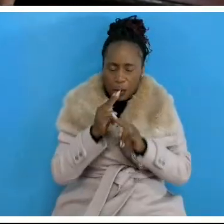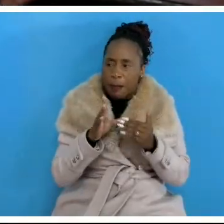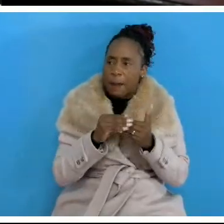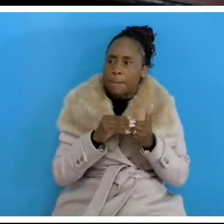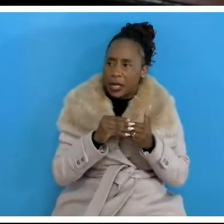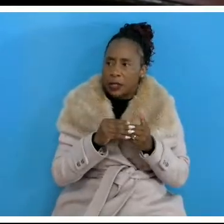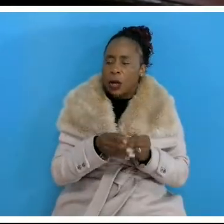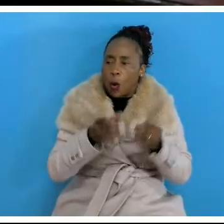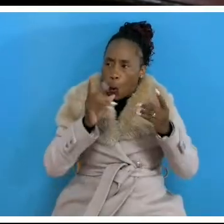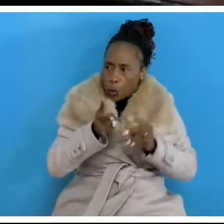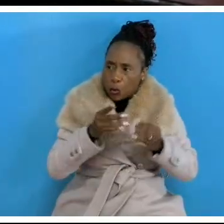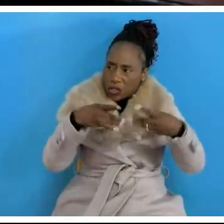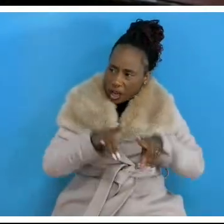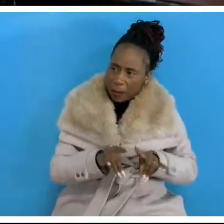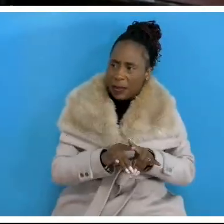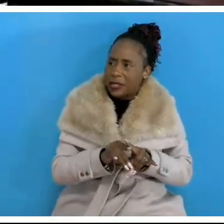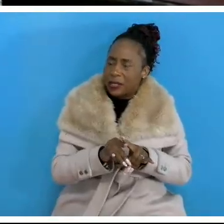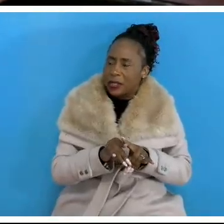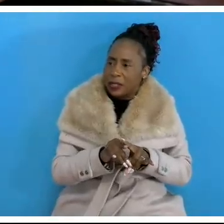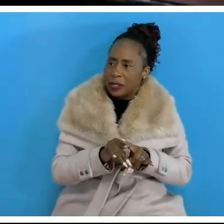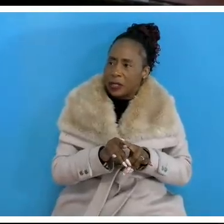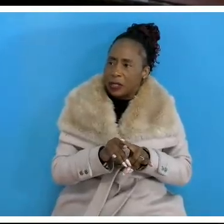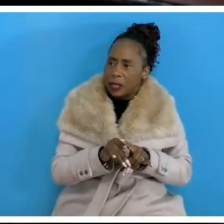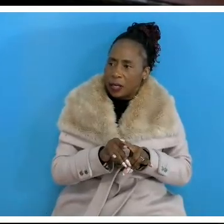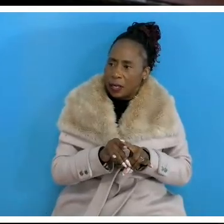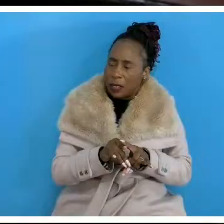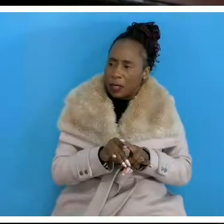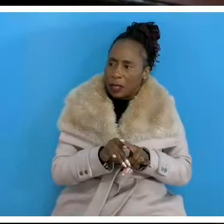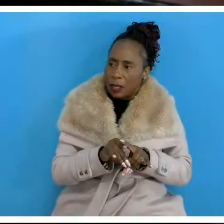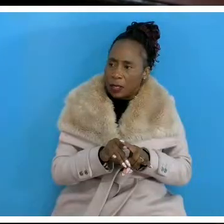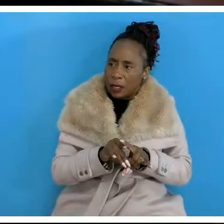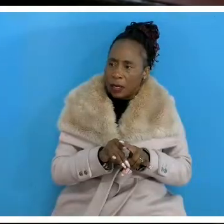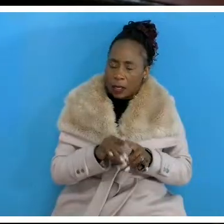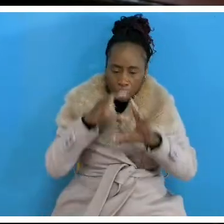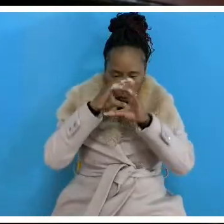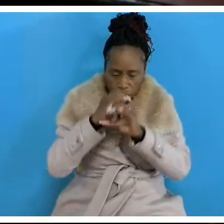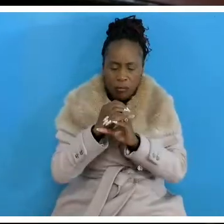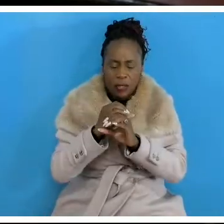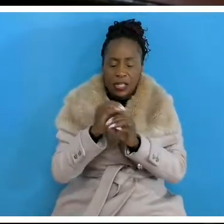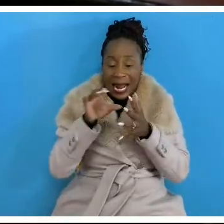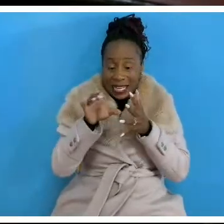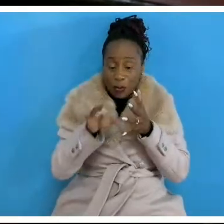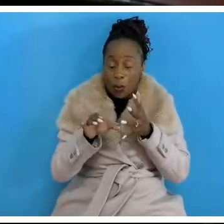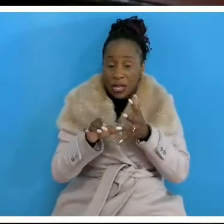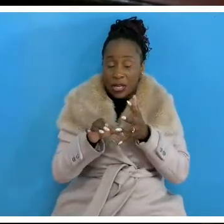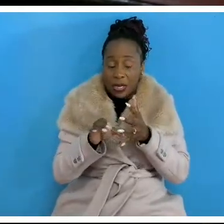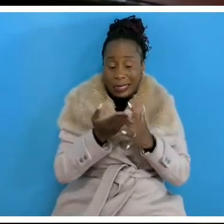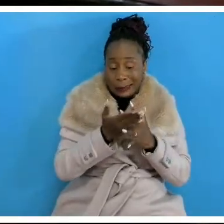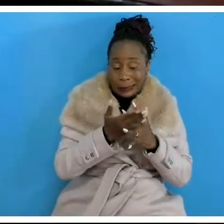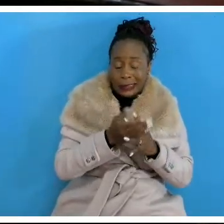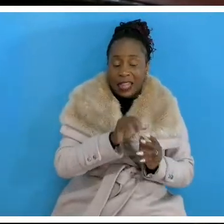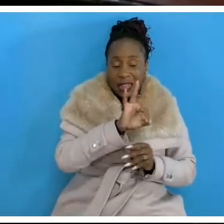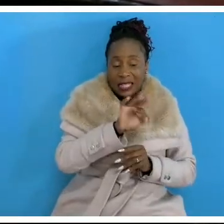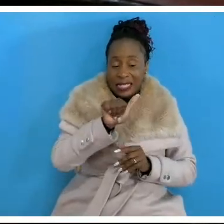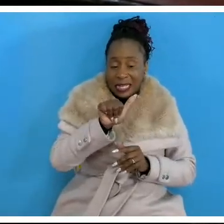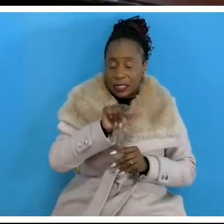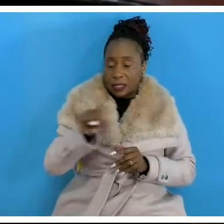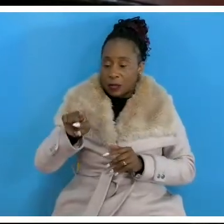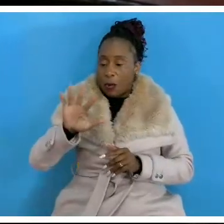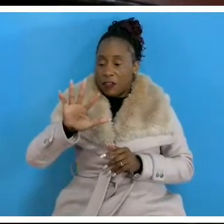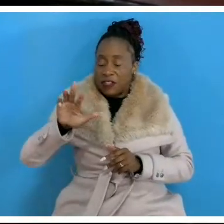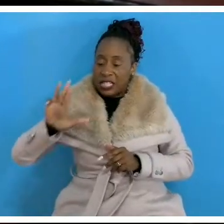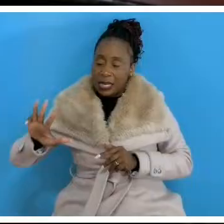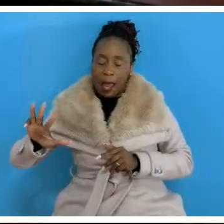and also the chairperson, concentrate on that category, the age category as well, between